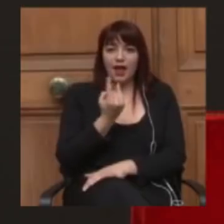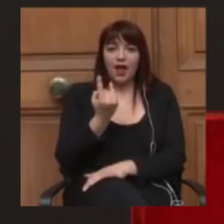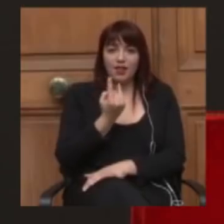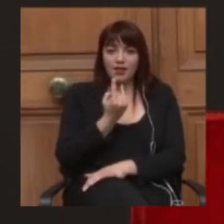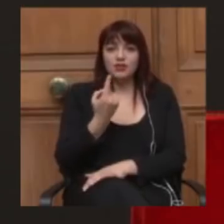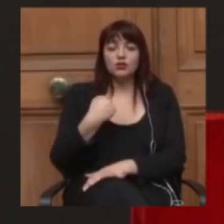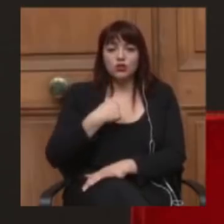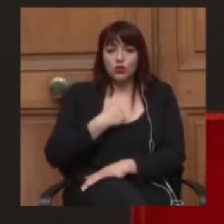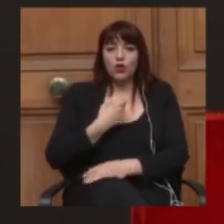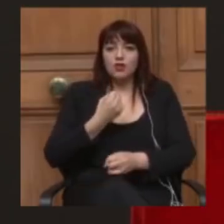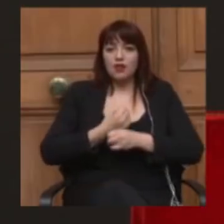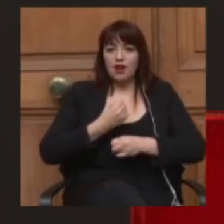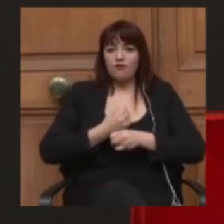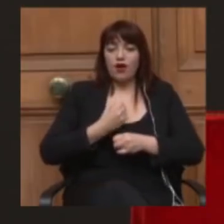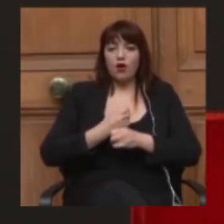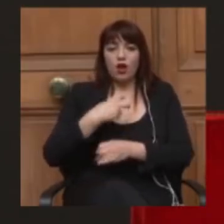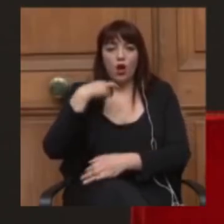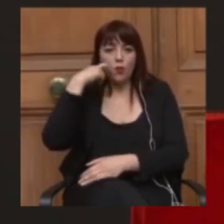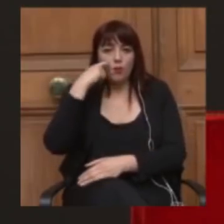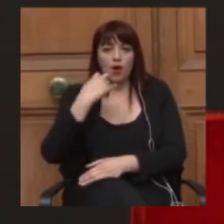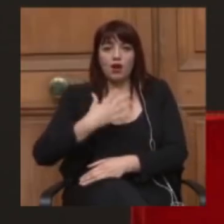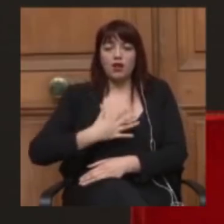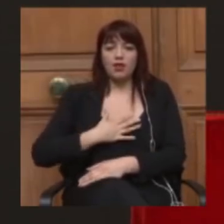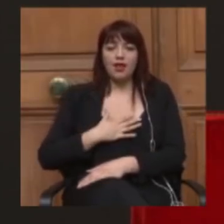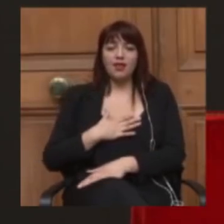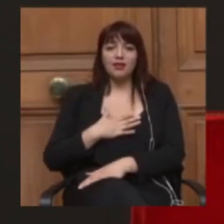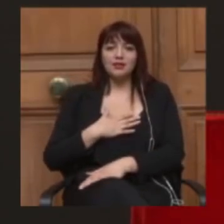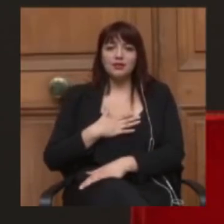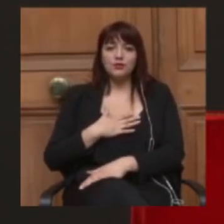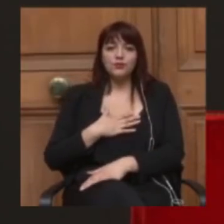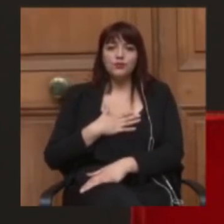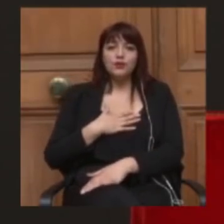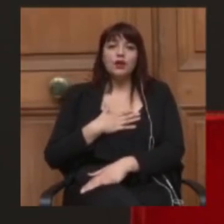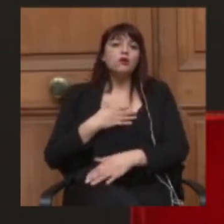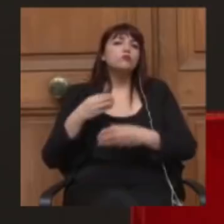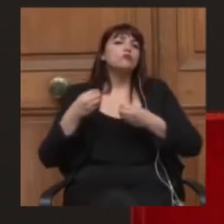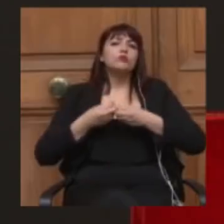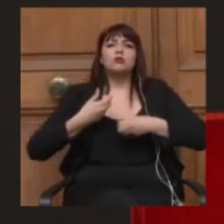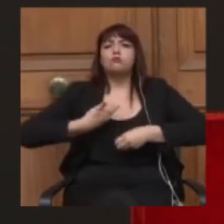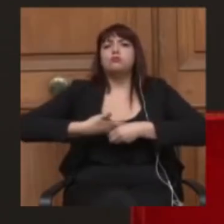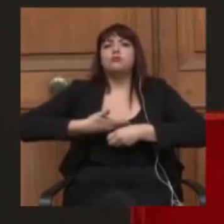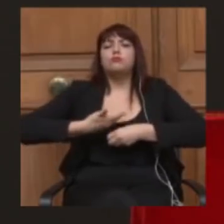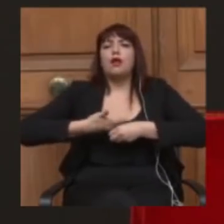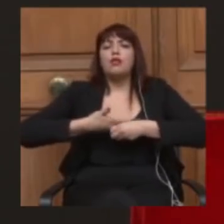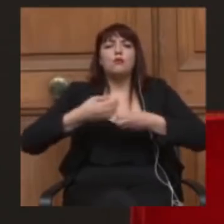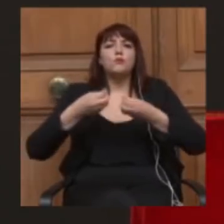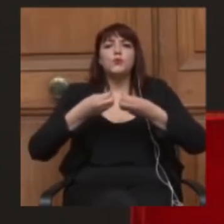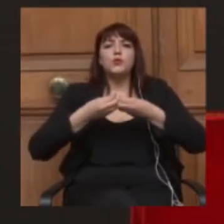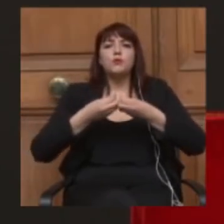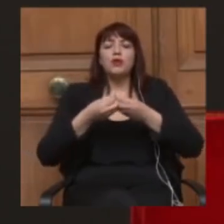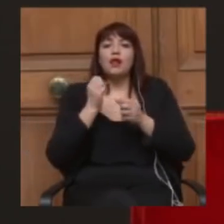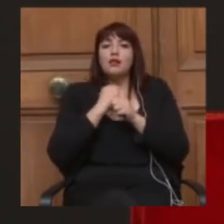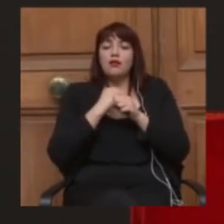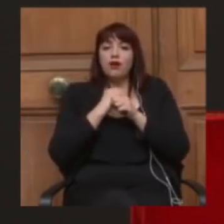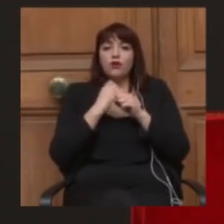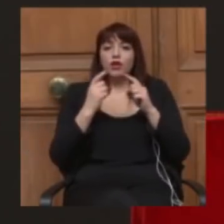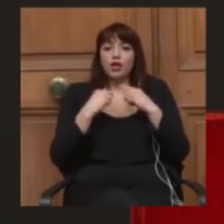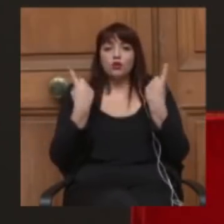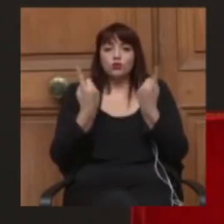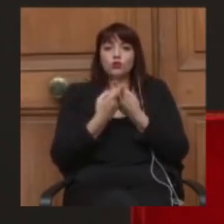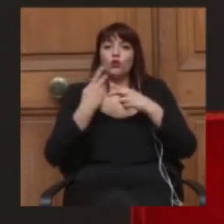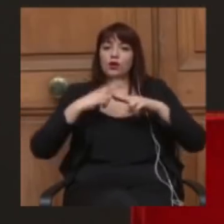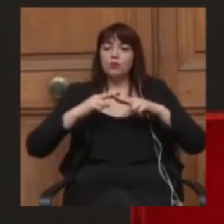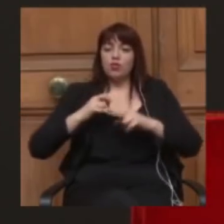humanities are under a demand these days to show why the work we do is of